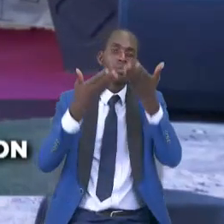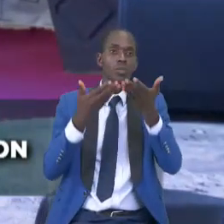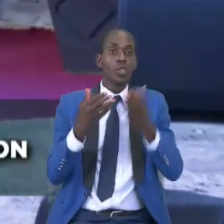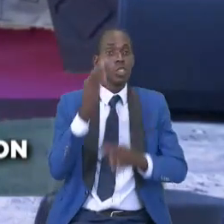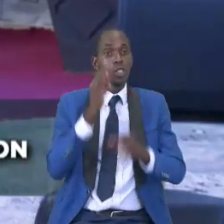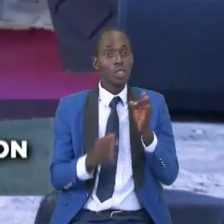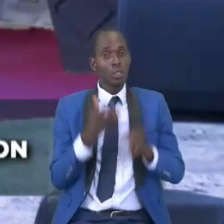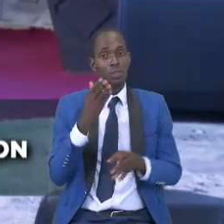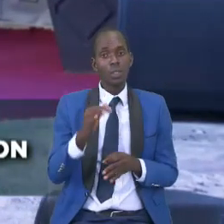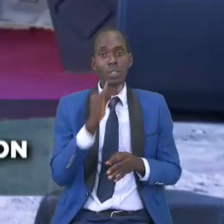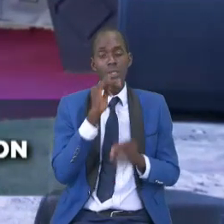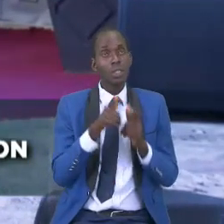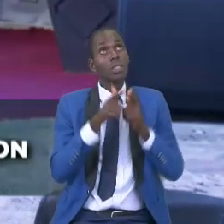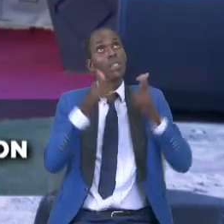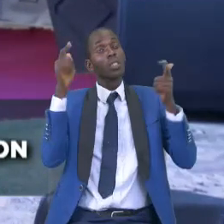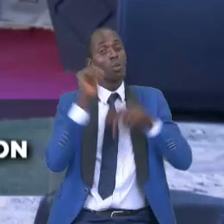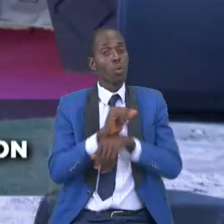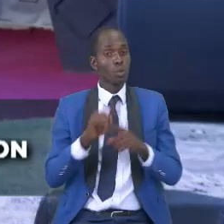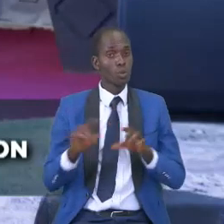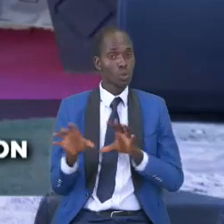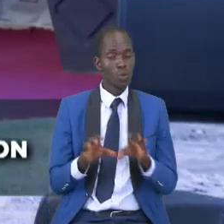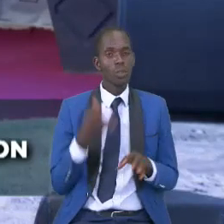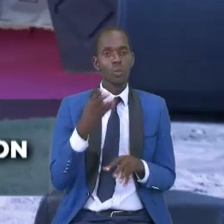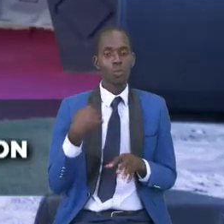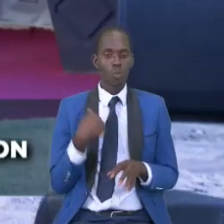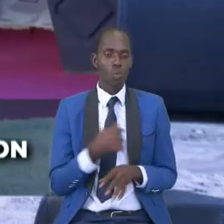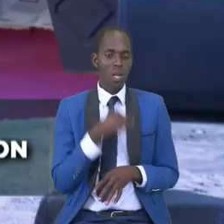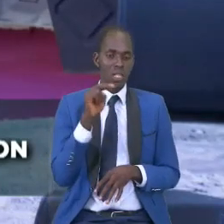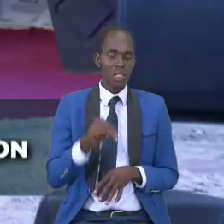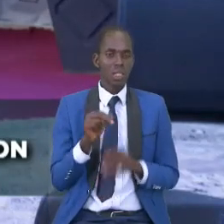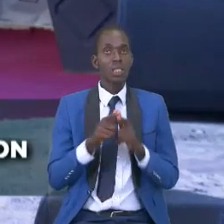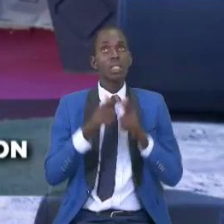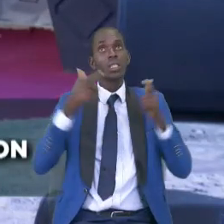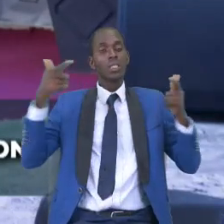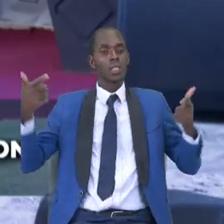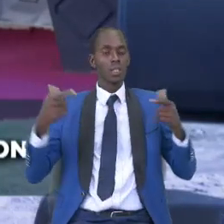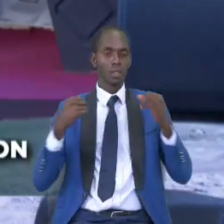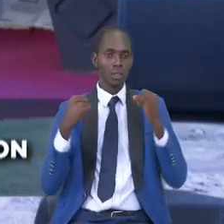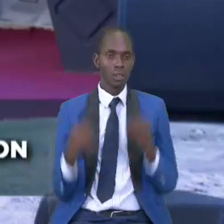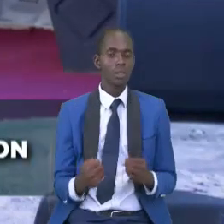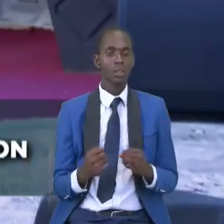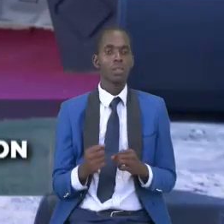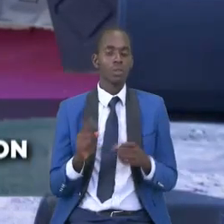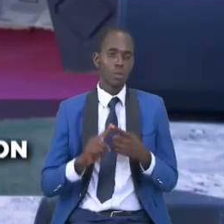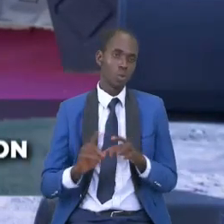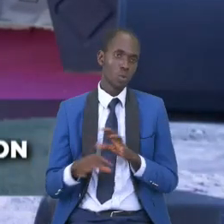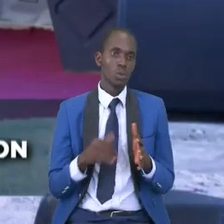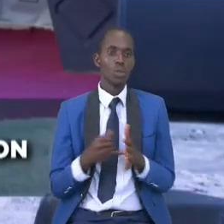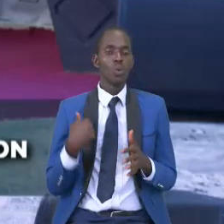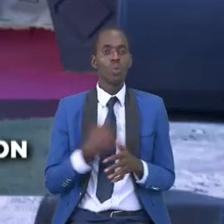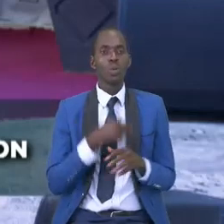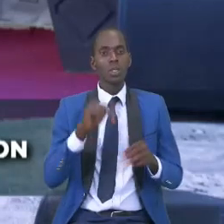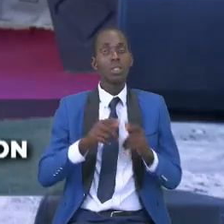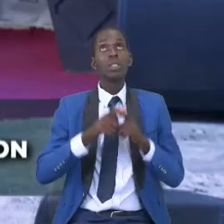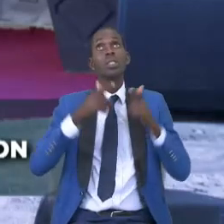to do, we need great resources, and we need great quality of time, and we need great